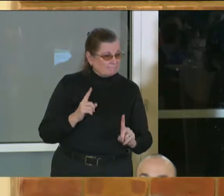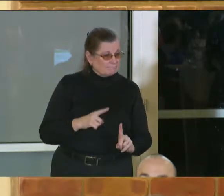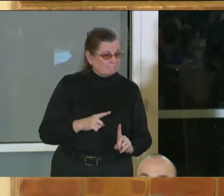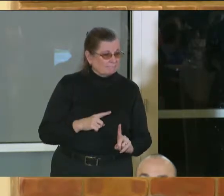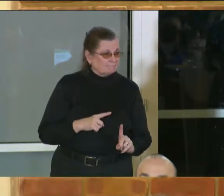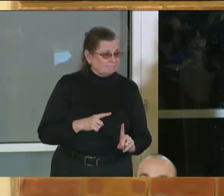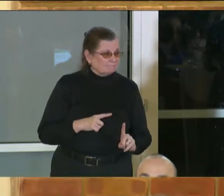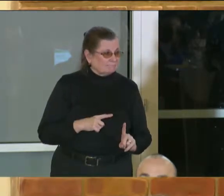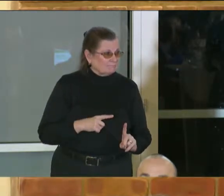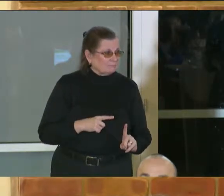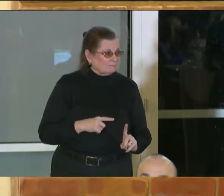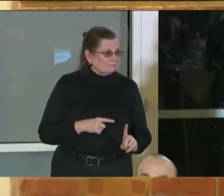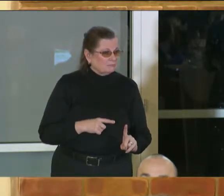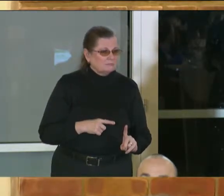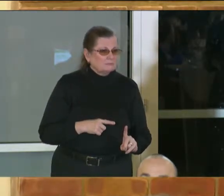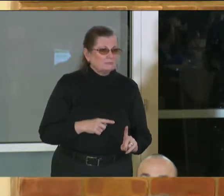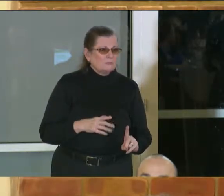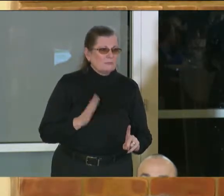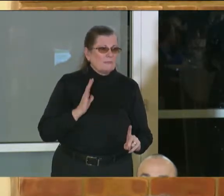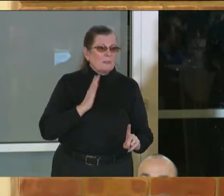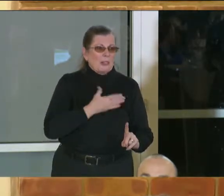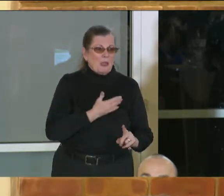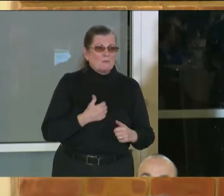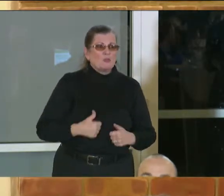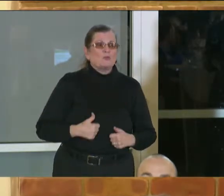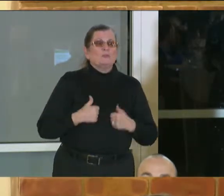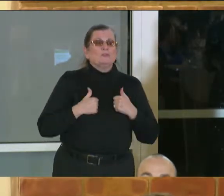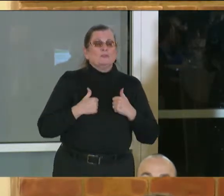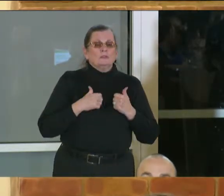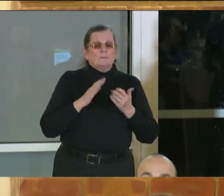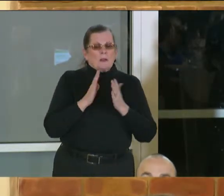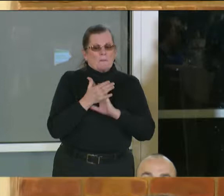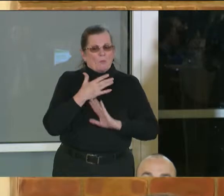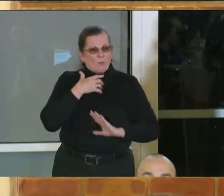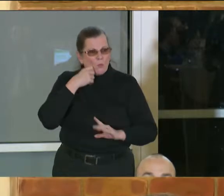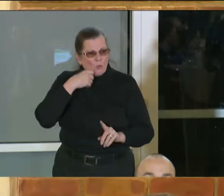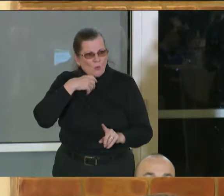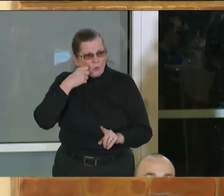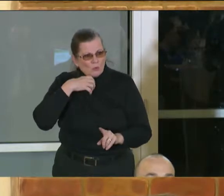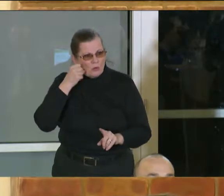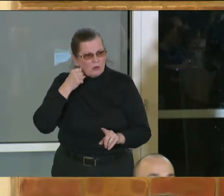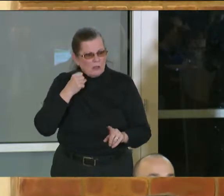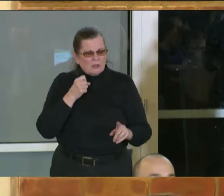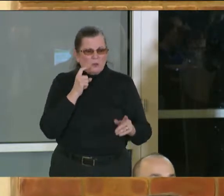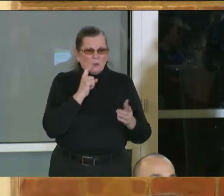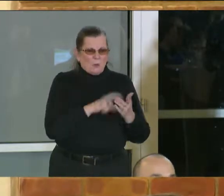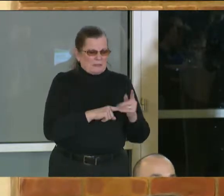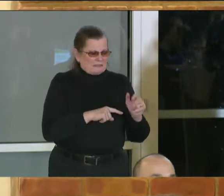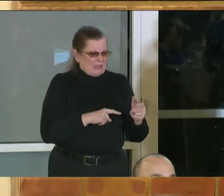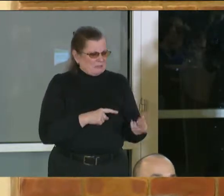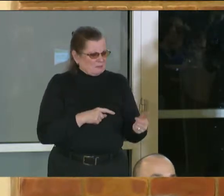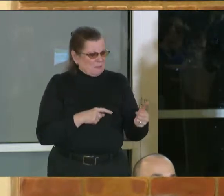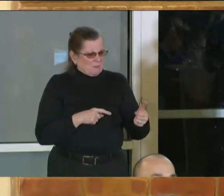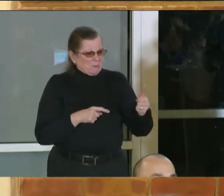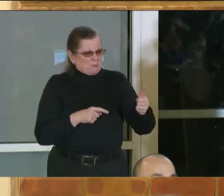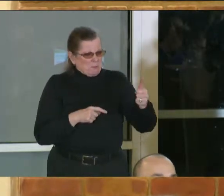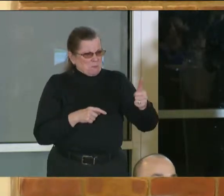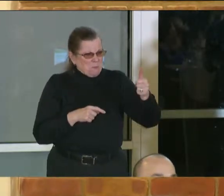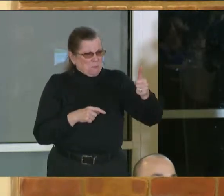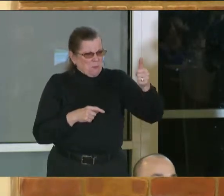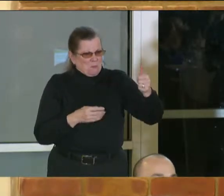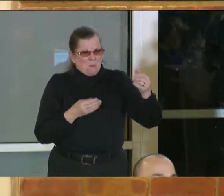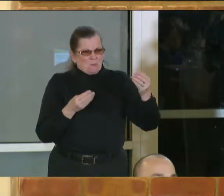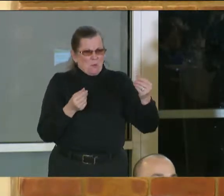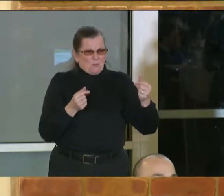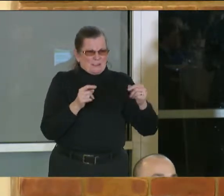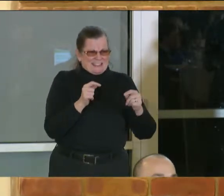Our residents are aging, and the taxes are increasing, and the value of properties are also increasing, and they have